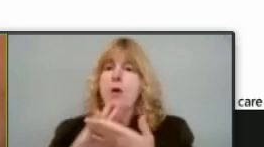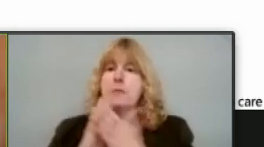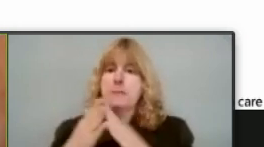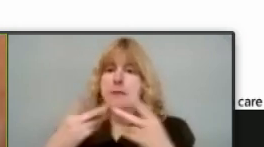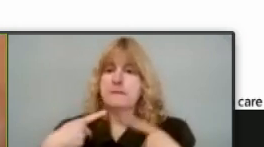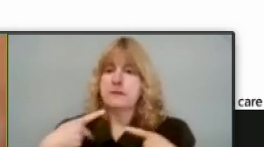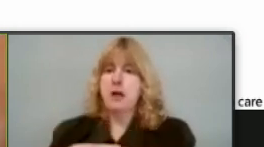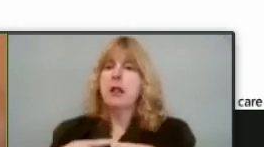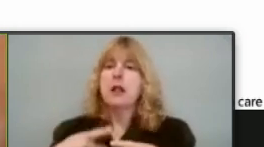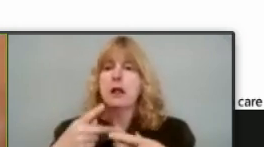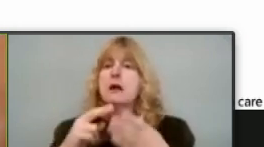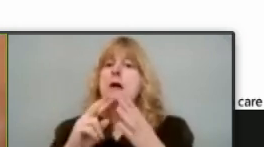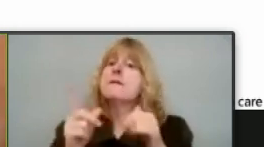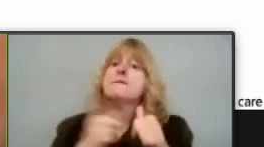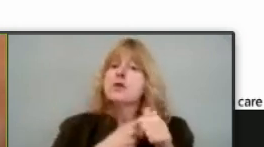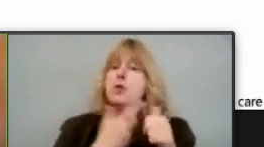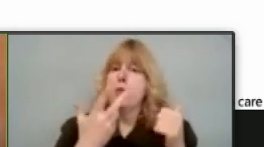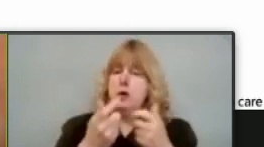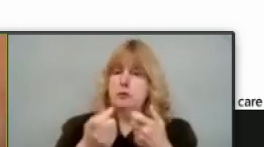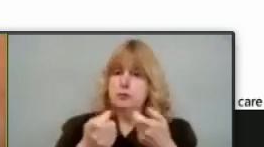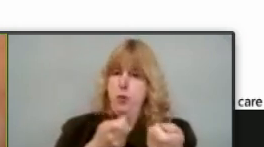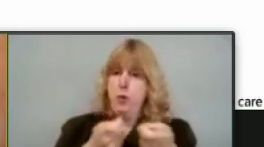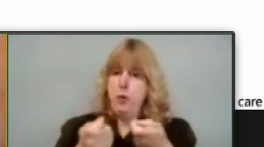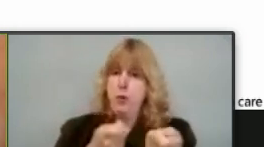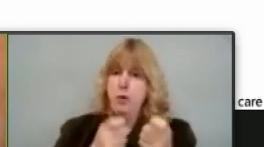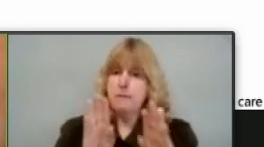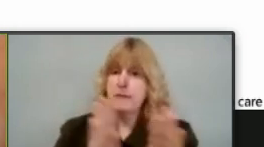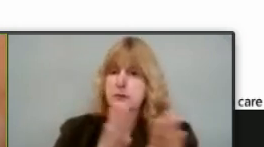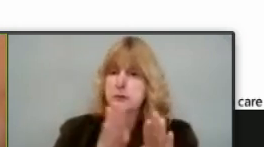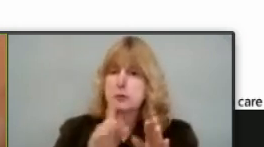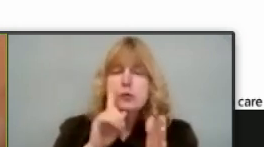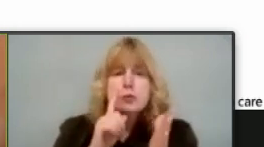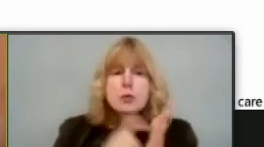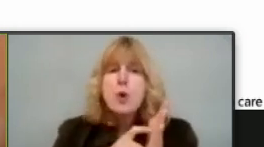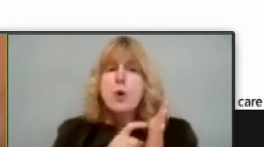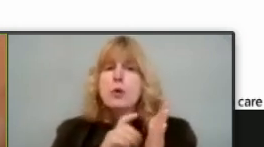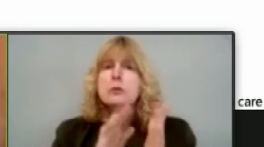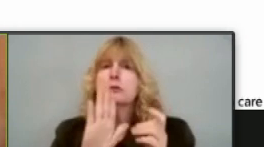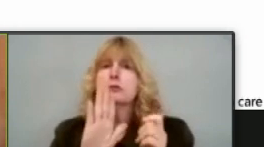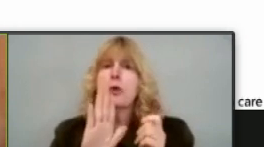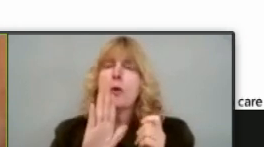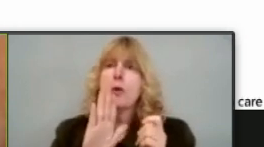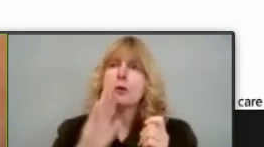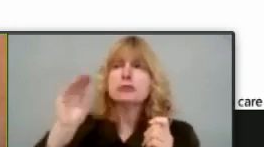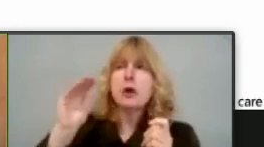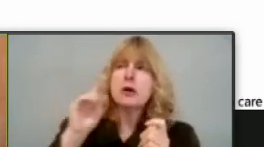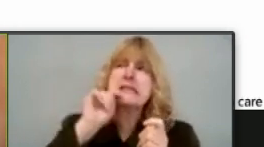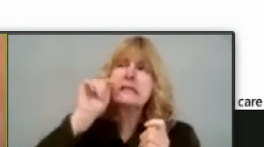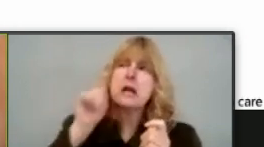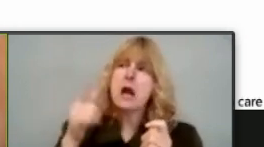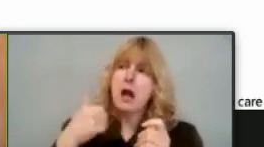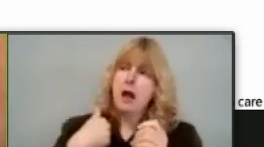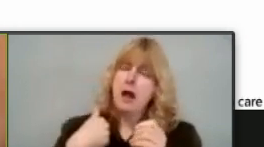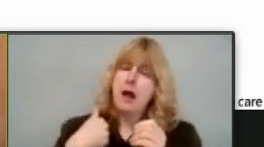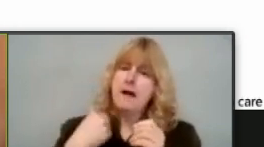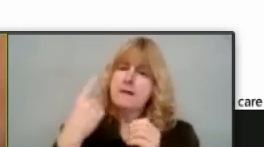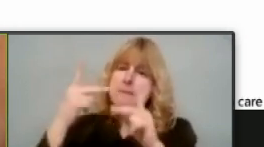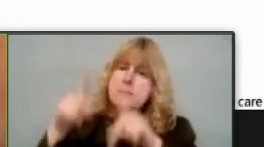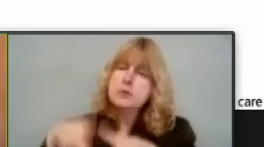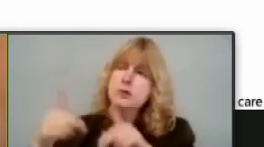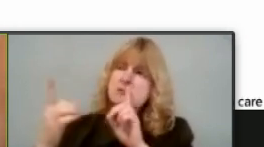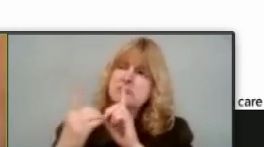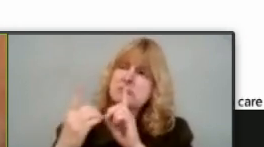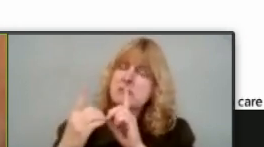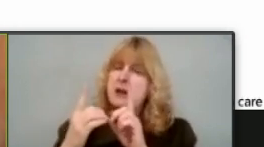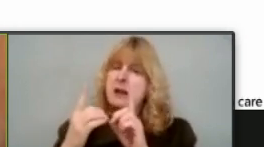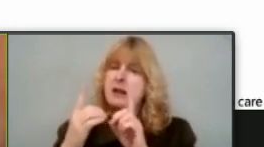controlling behavior. So if you notice that your child or teenager has a dating partner who's telling you, or you see things that don't look quite